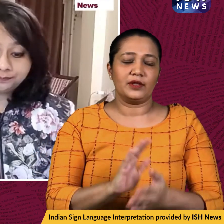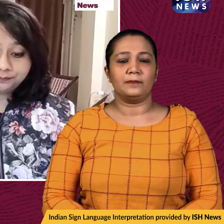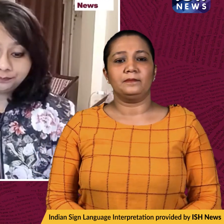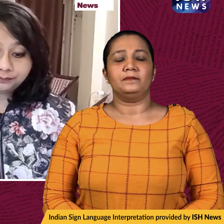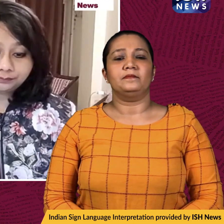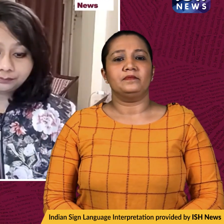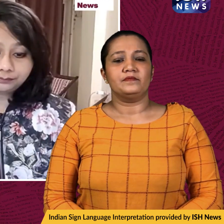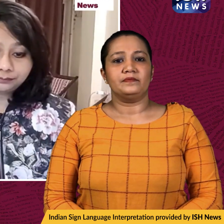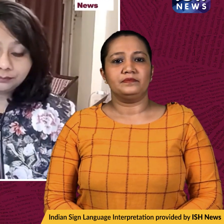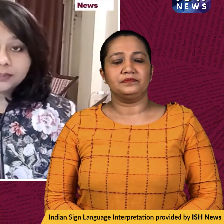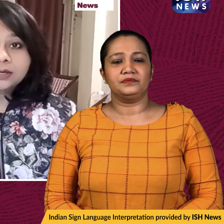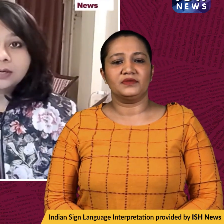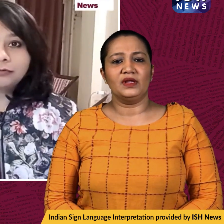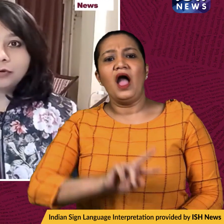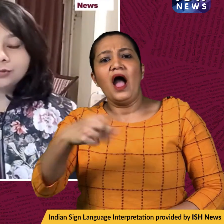rules.